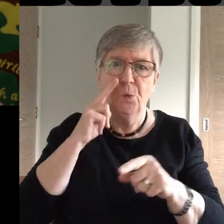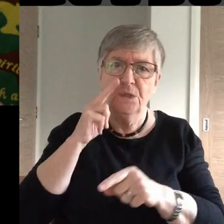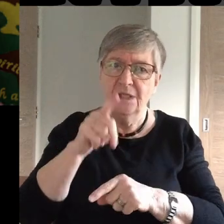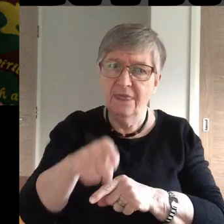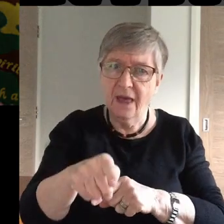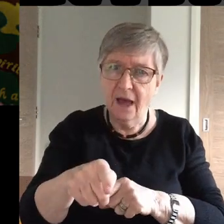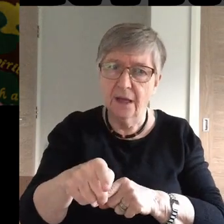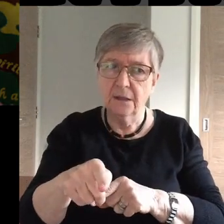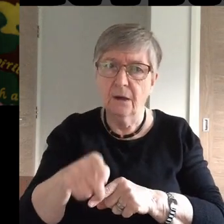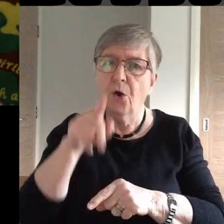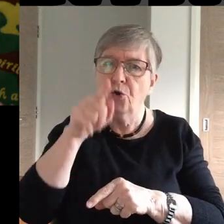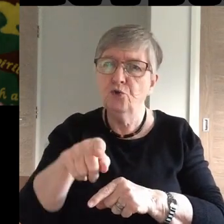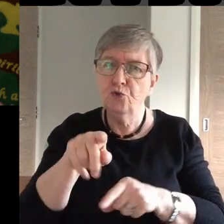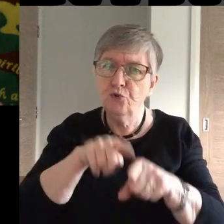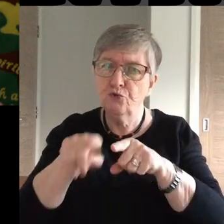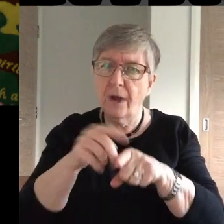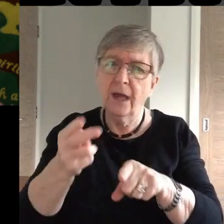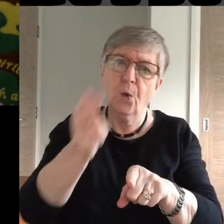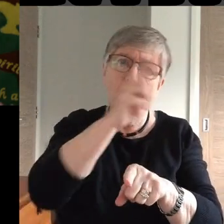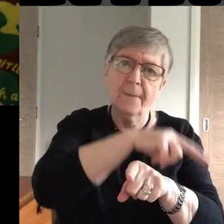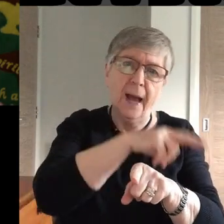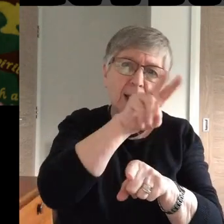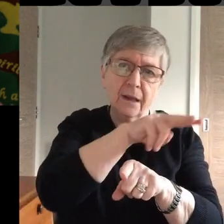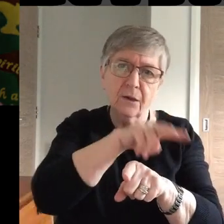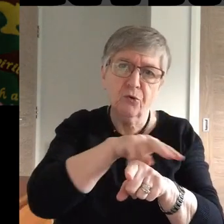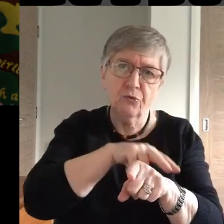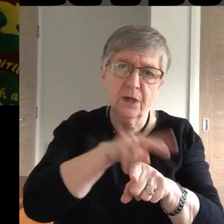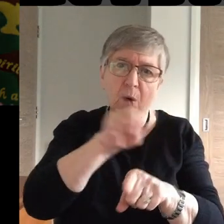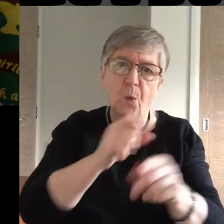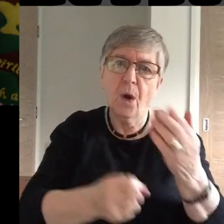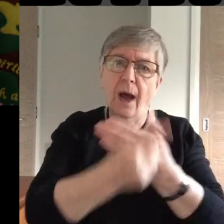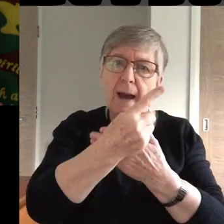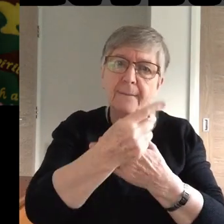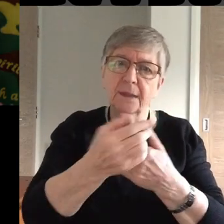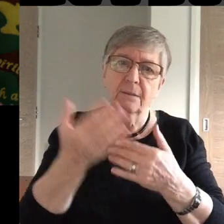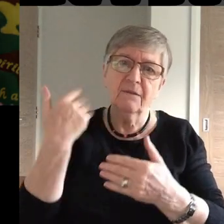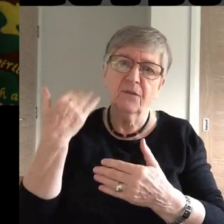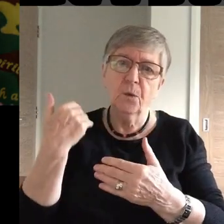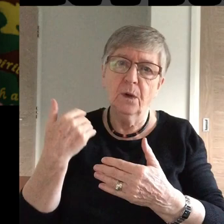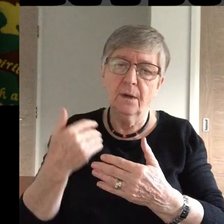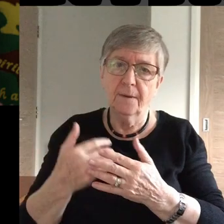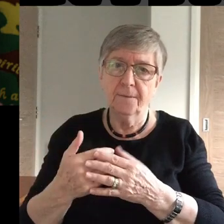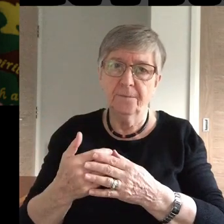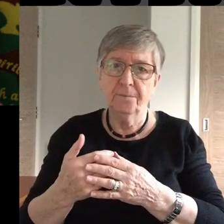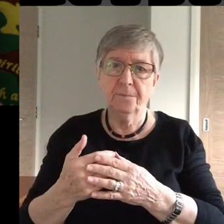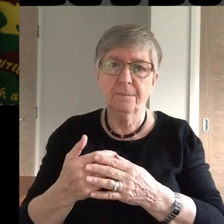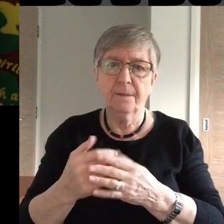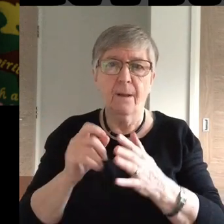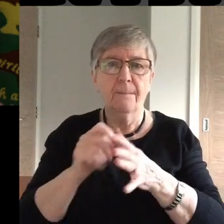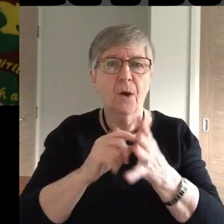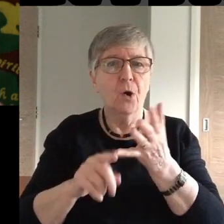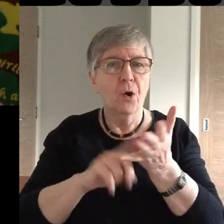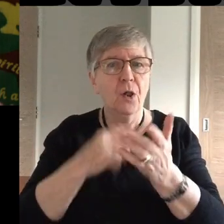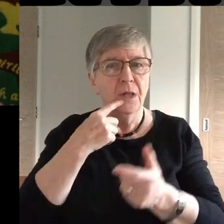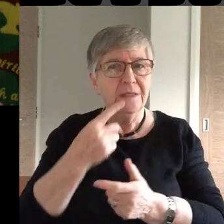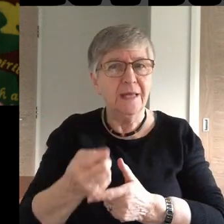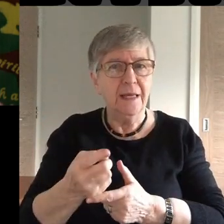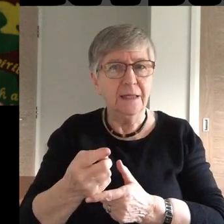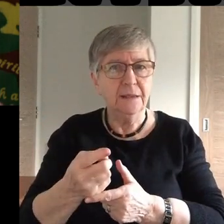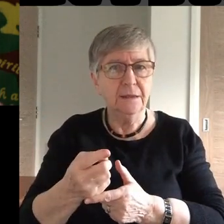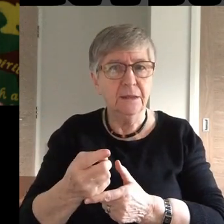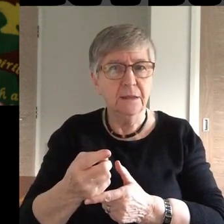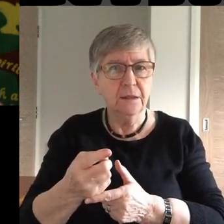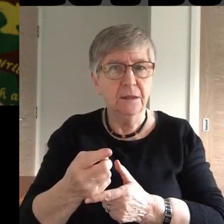see a therefore, you try and go back and find why it's there. There's always a reason for it. And Paul says to avoid